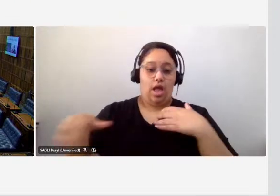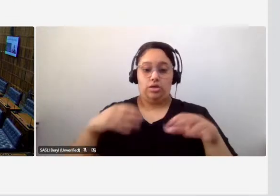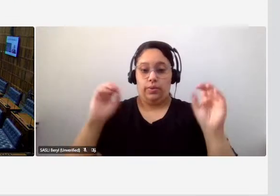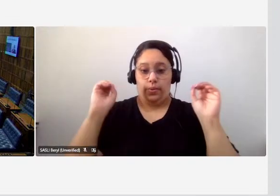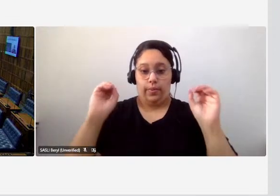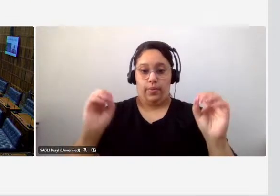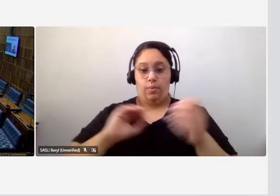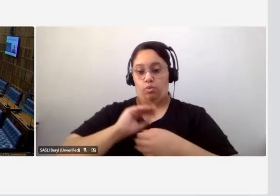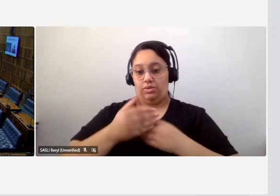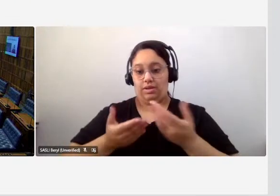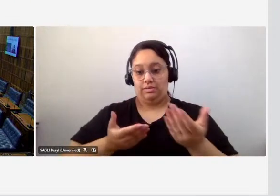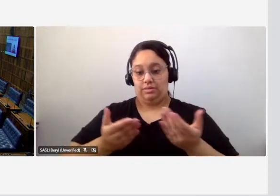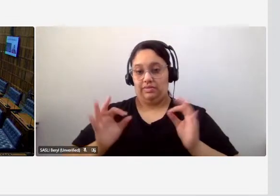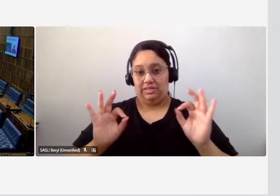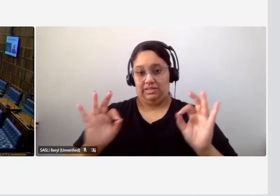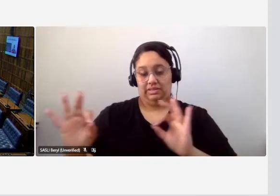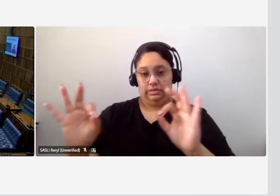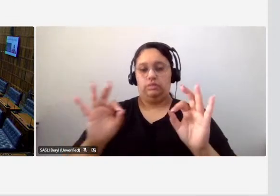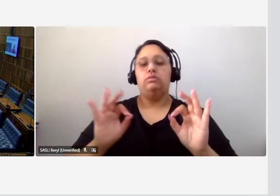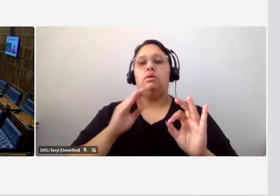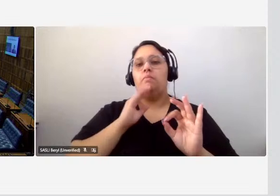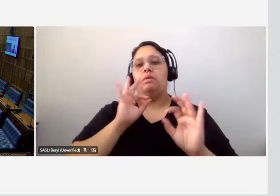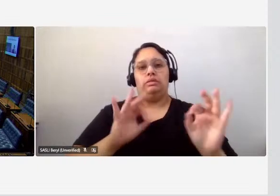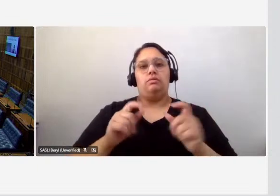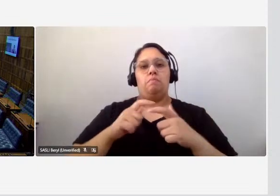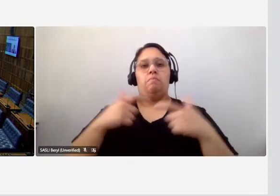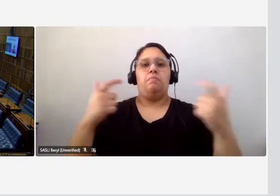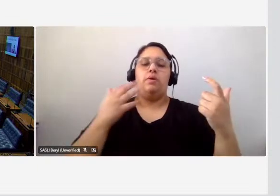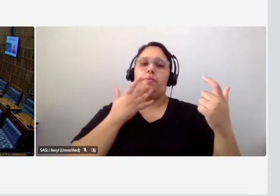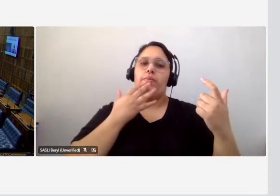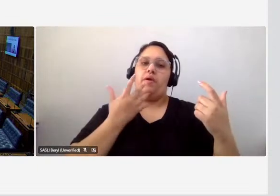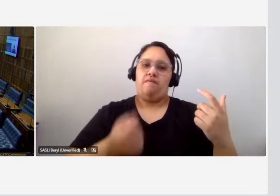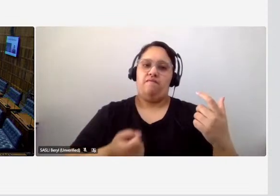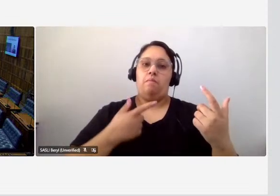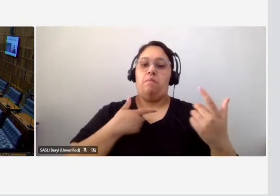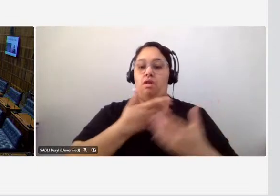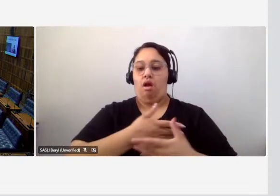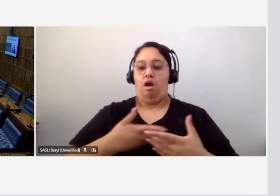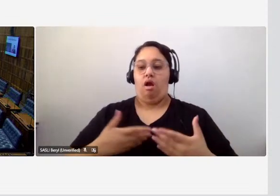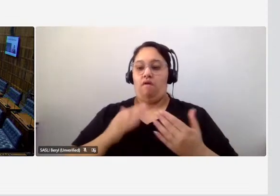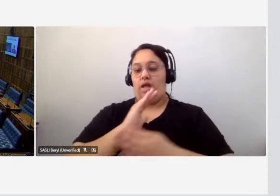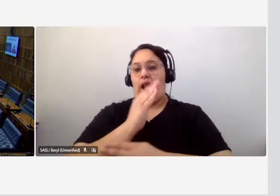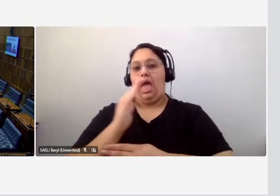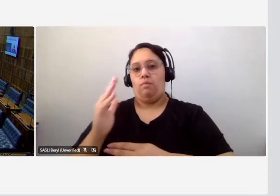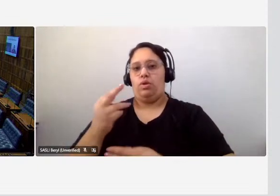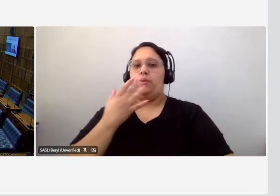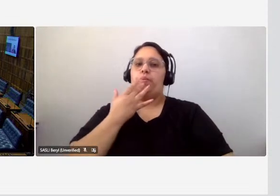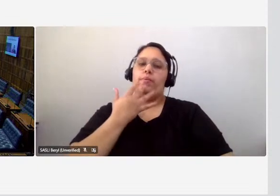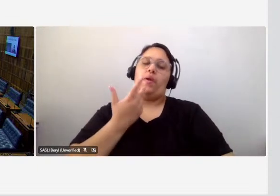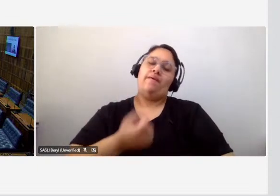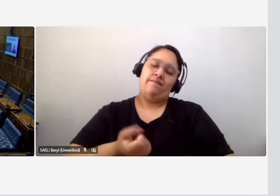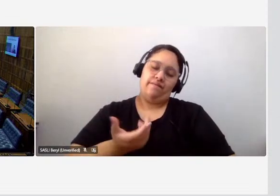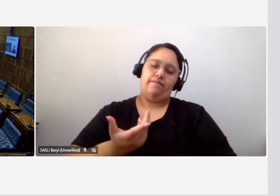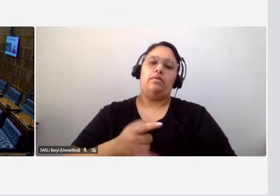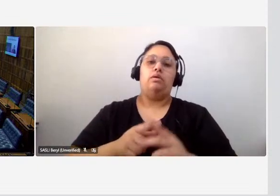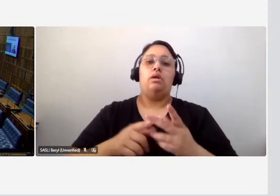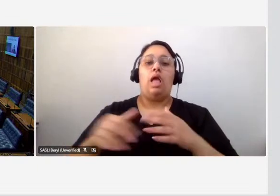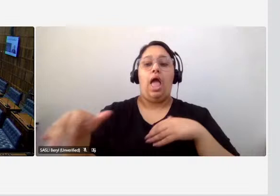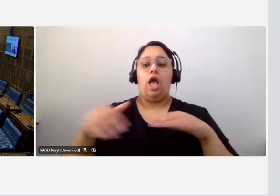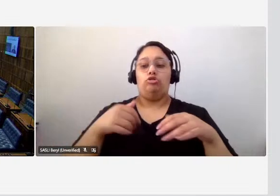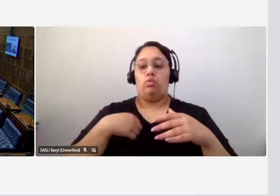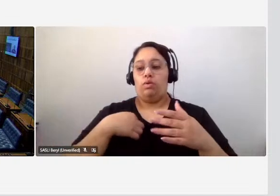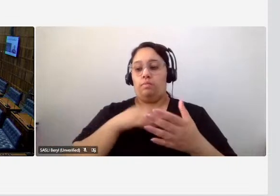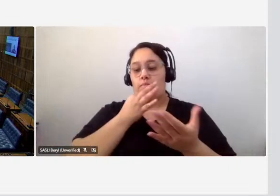those service points, that is a massive risk. It's more than half of the libraries that are at risk. The action that we